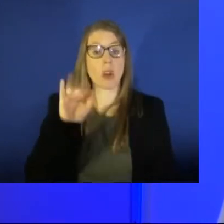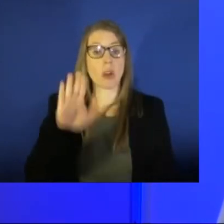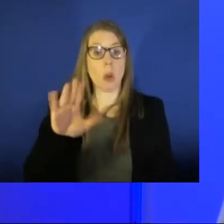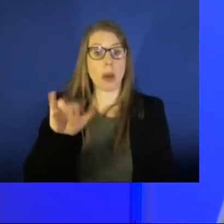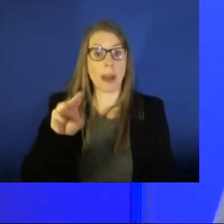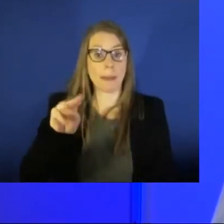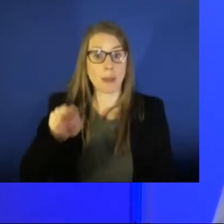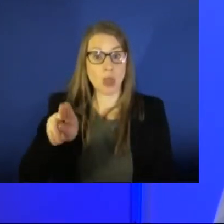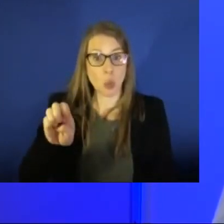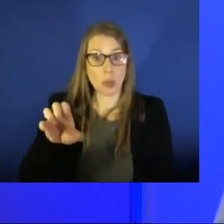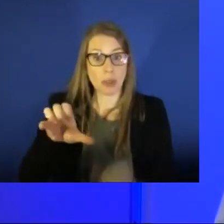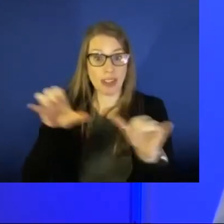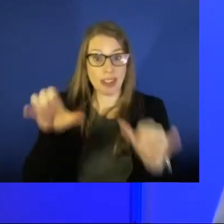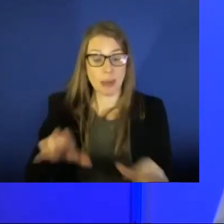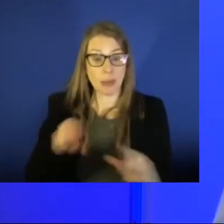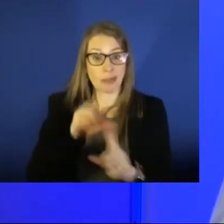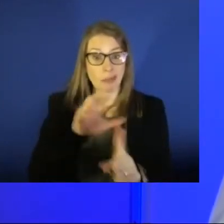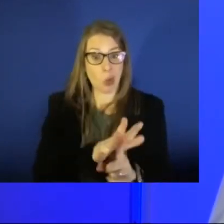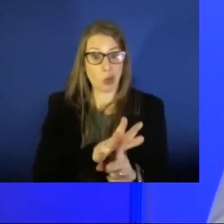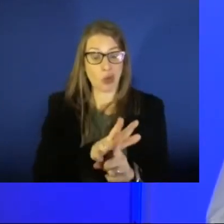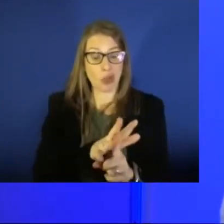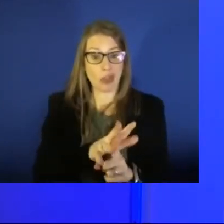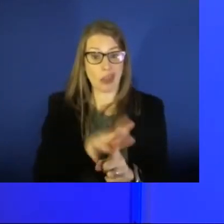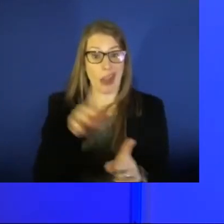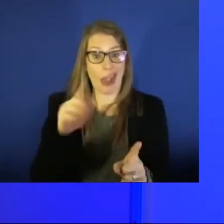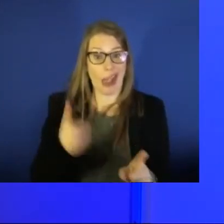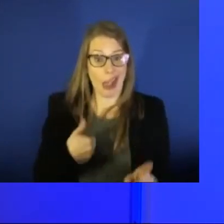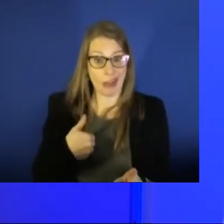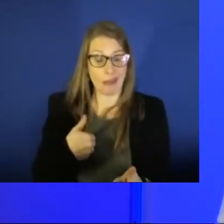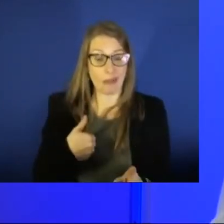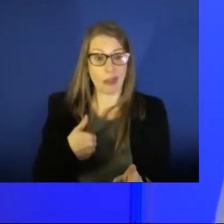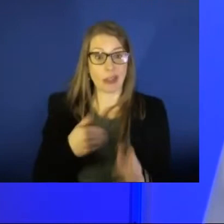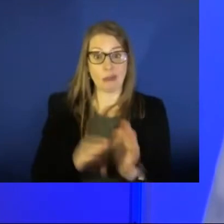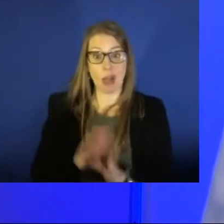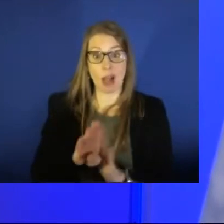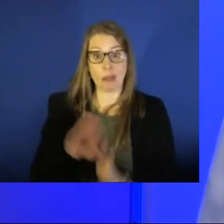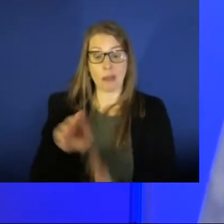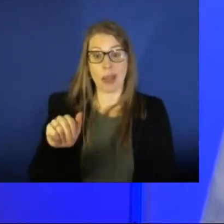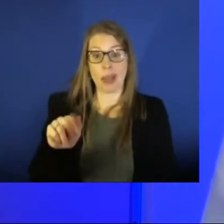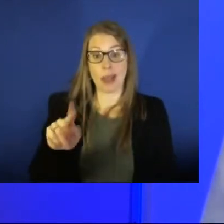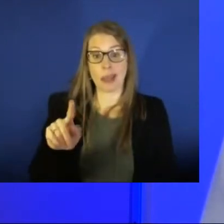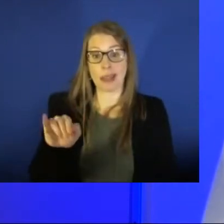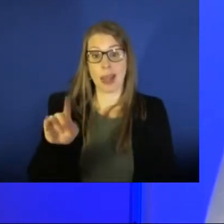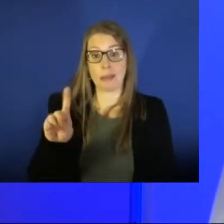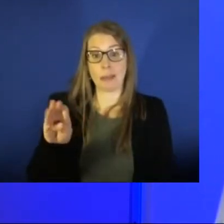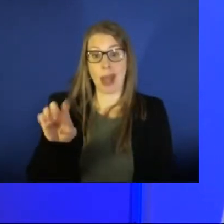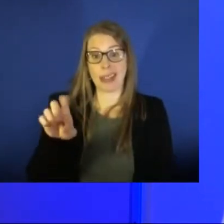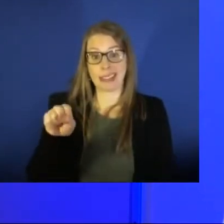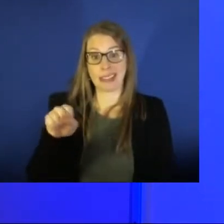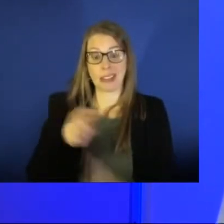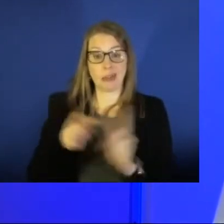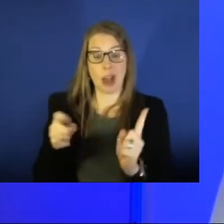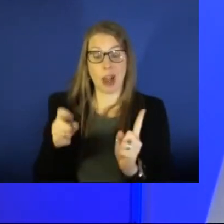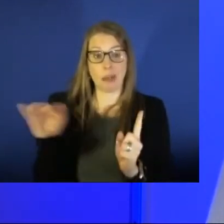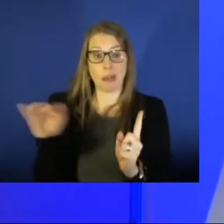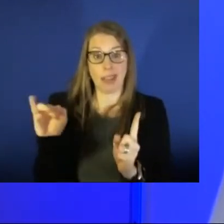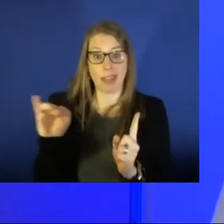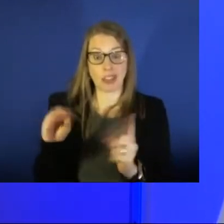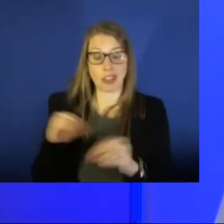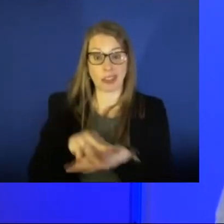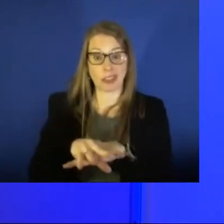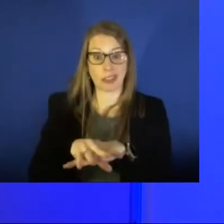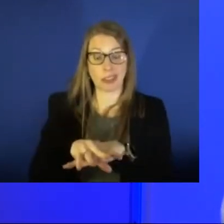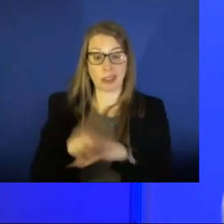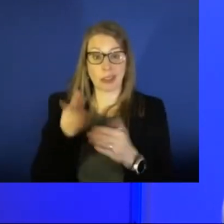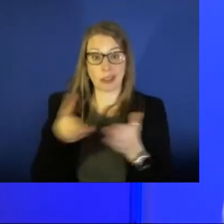exposure, to develop antibodies against infectious agents, but develop tolerance for